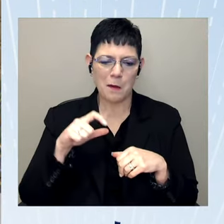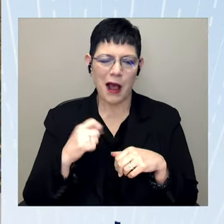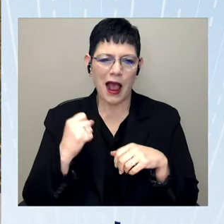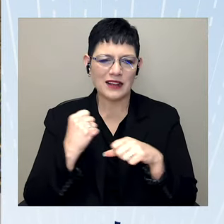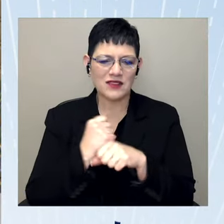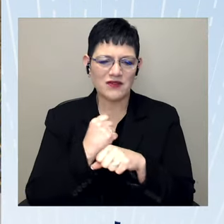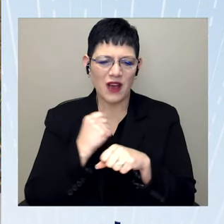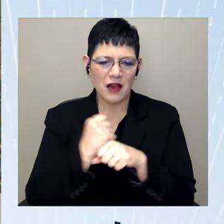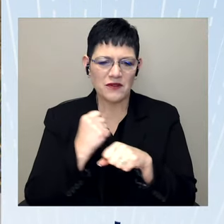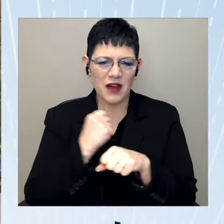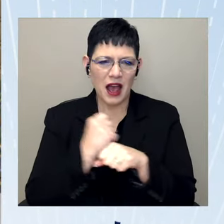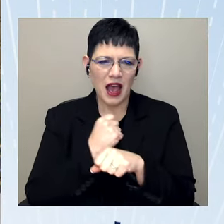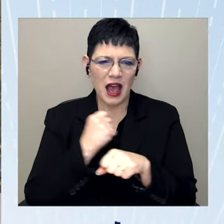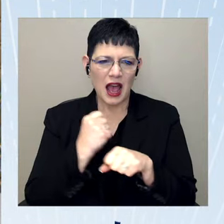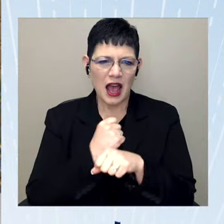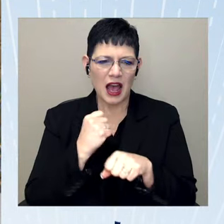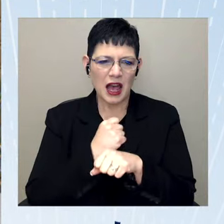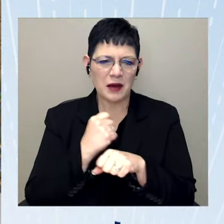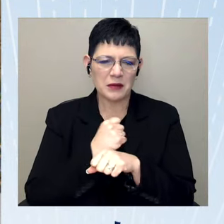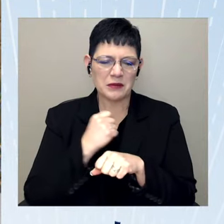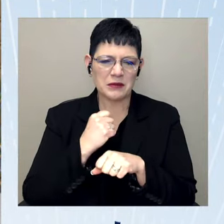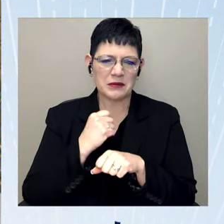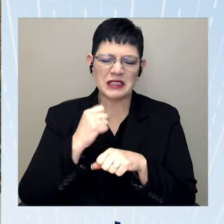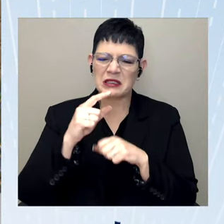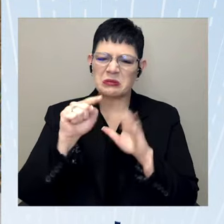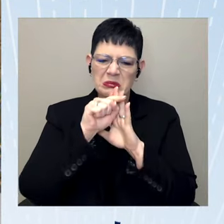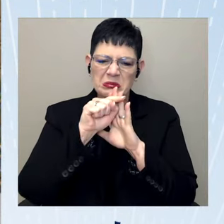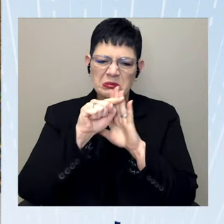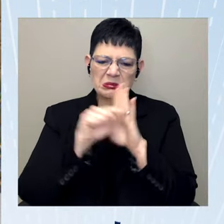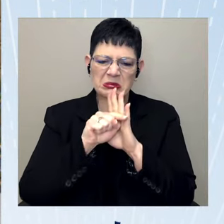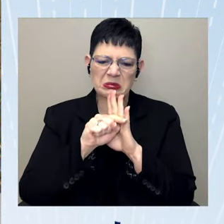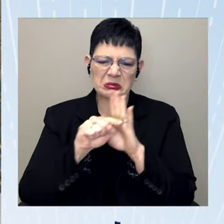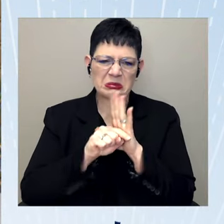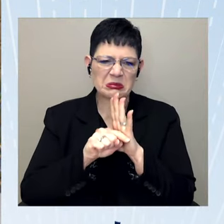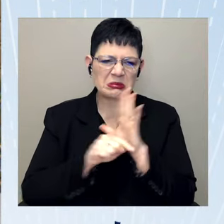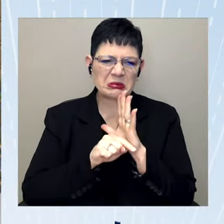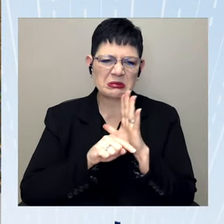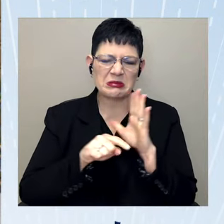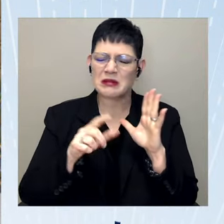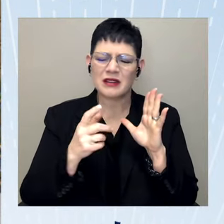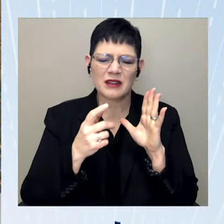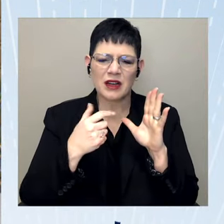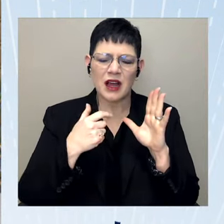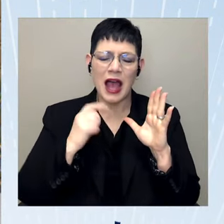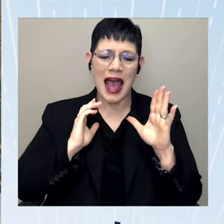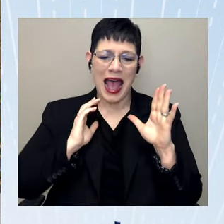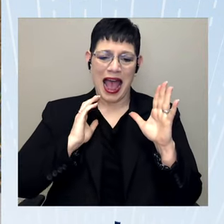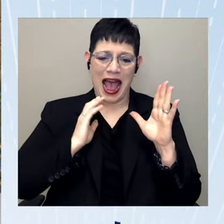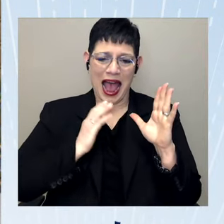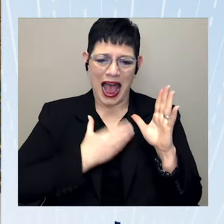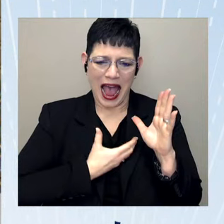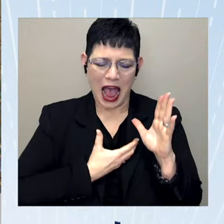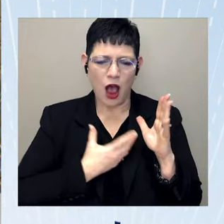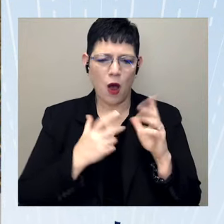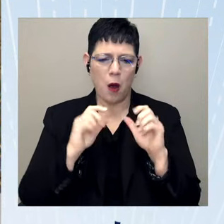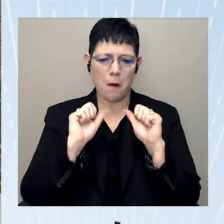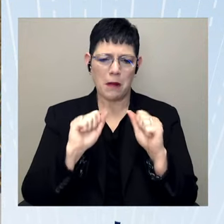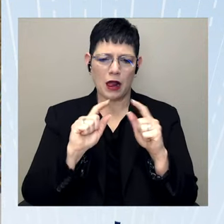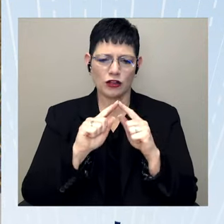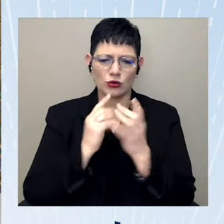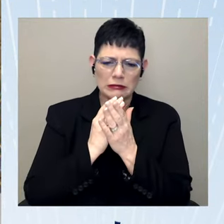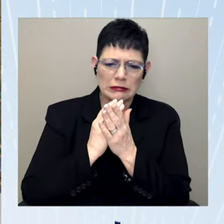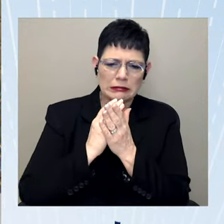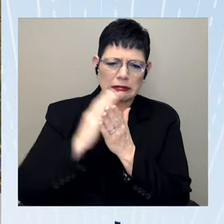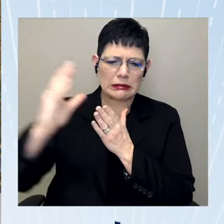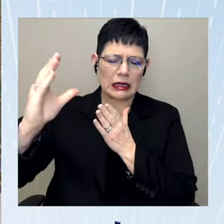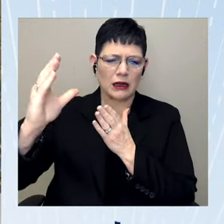and cynicism. That nothing undermines action more than fatalism and cynicism. And why